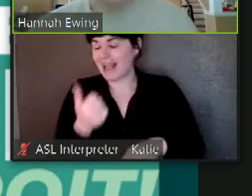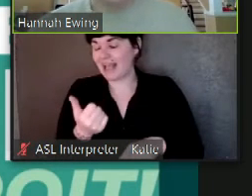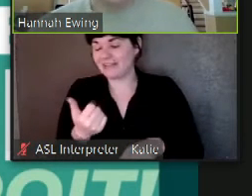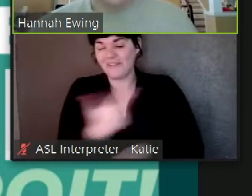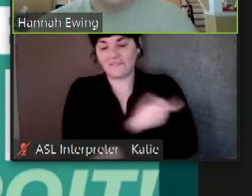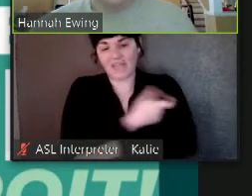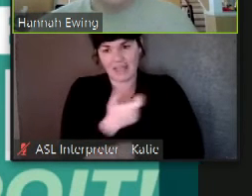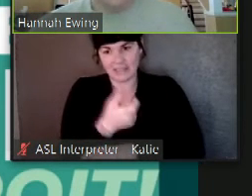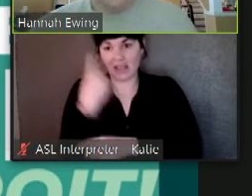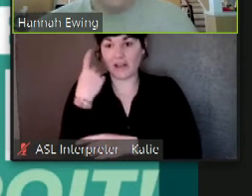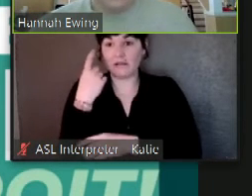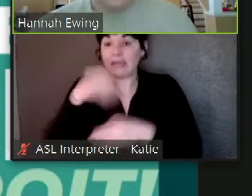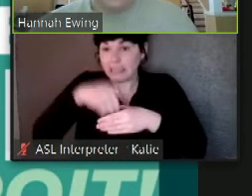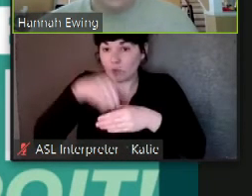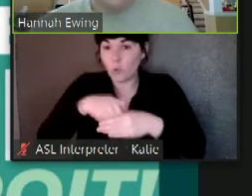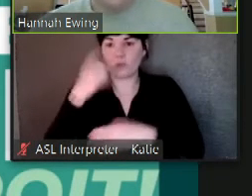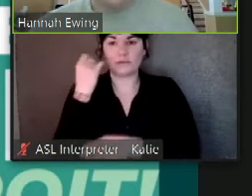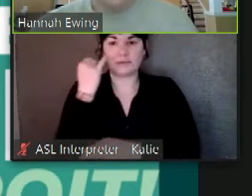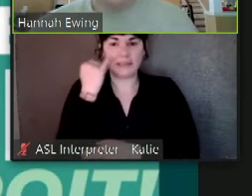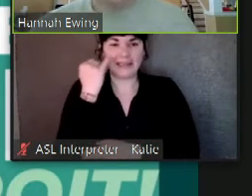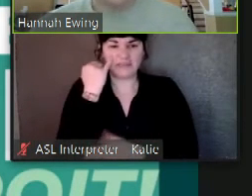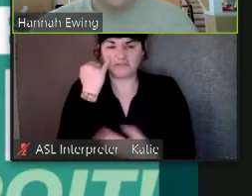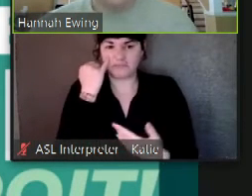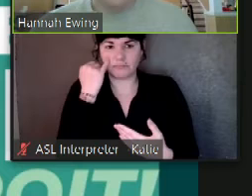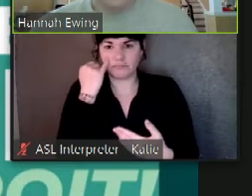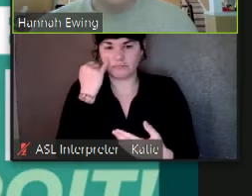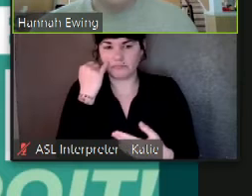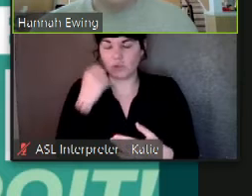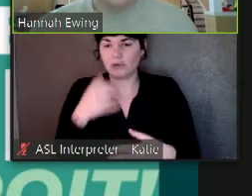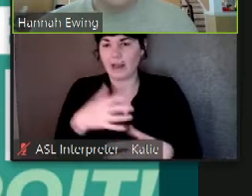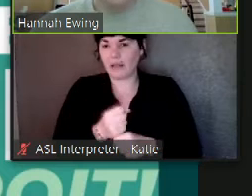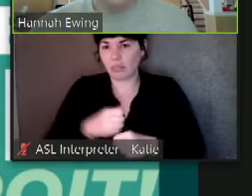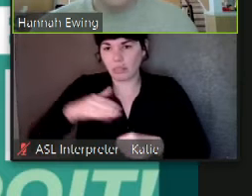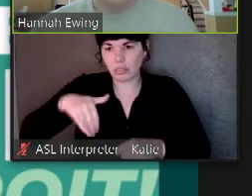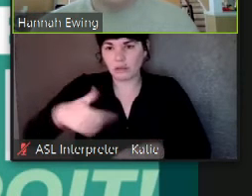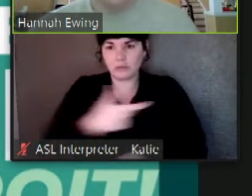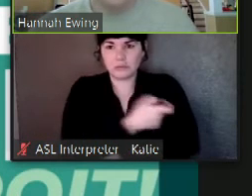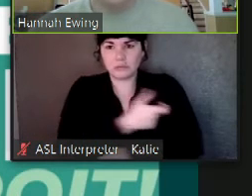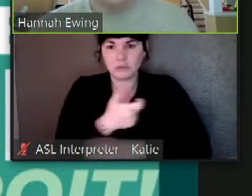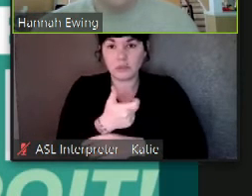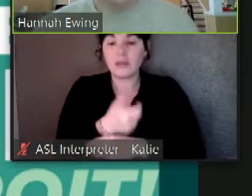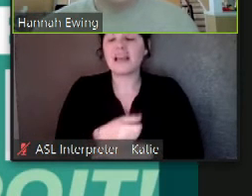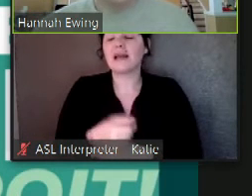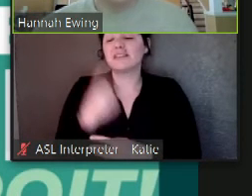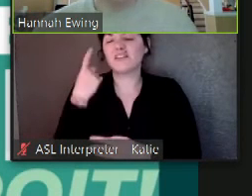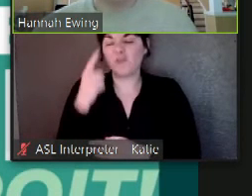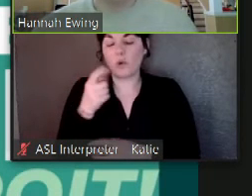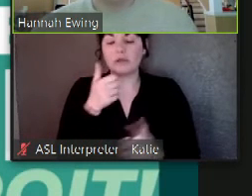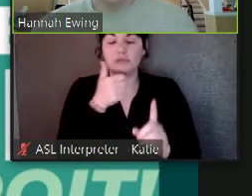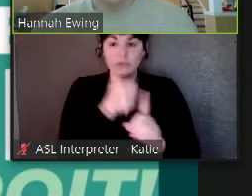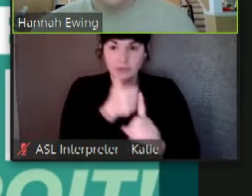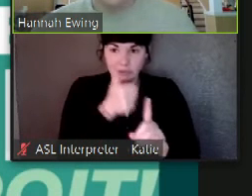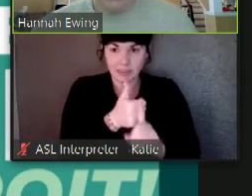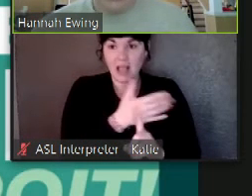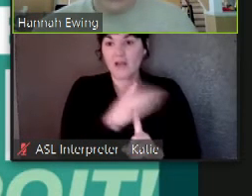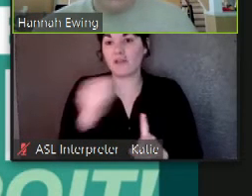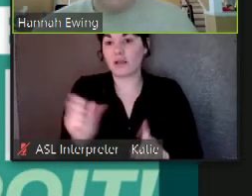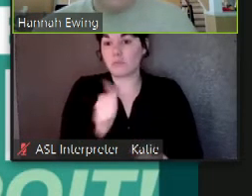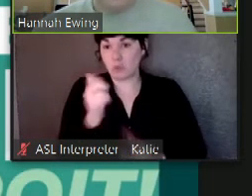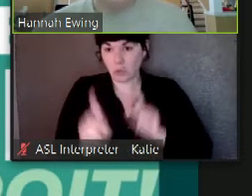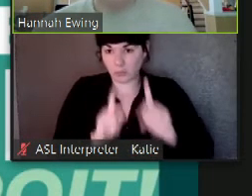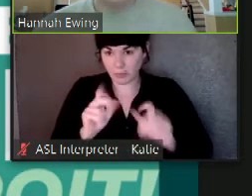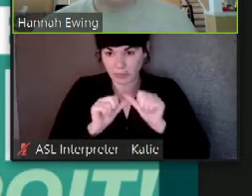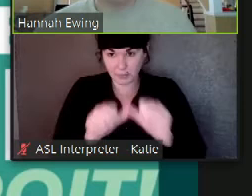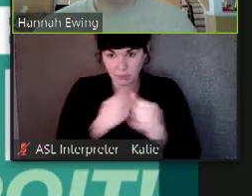This is to keep, if you're unvaccinated, those around you safe, as well as keep you safe from getting the infection yourself. And as I mentioned